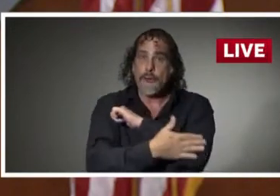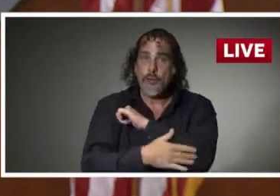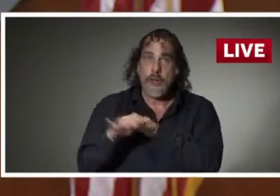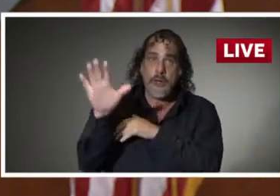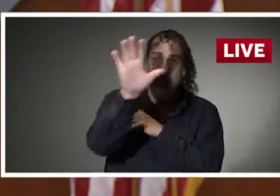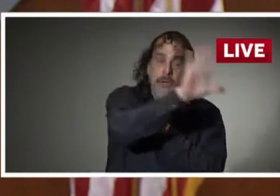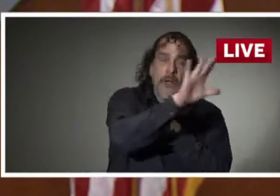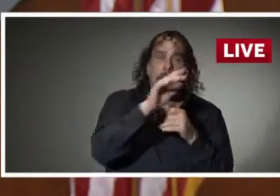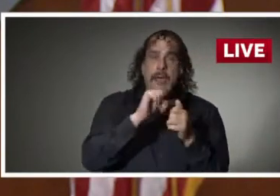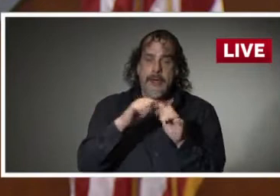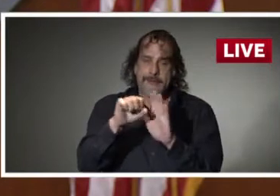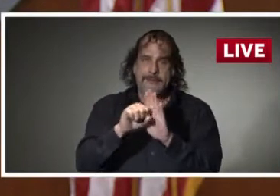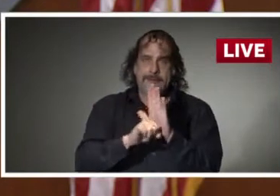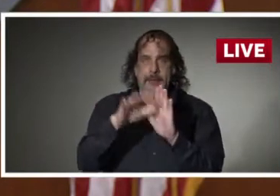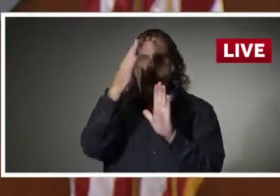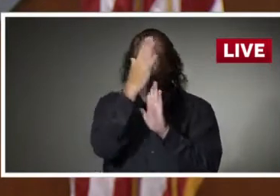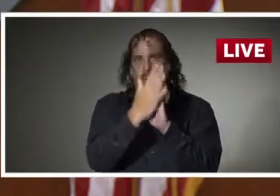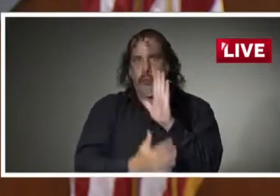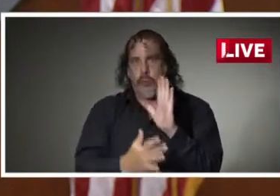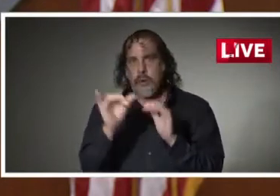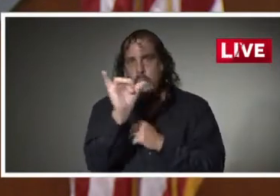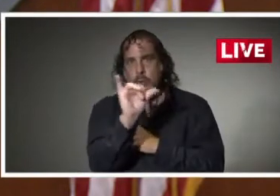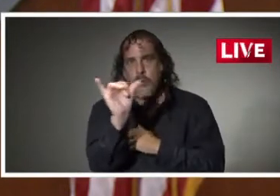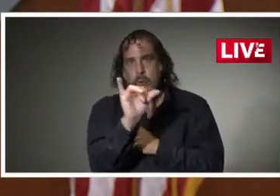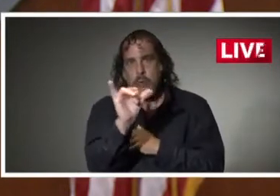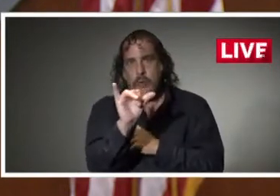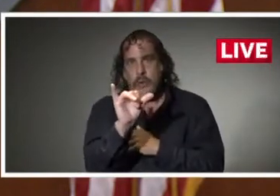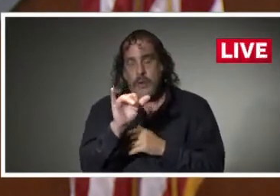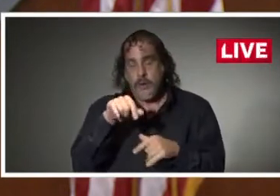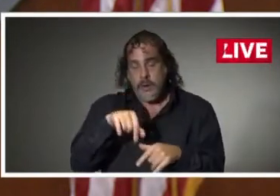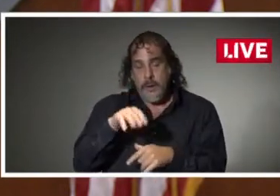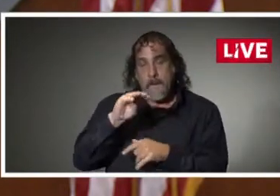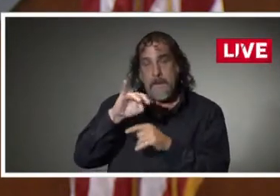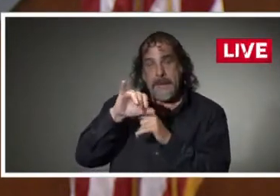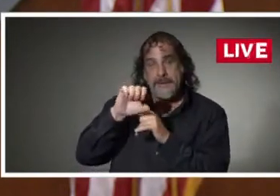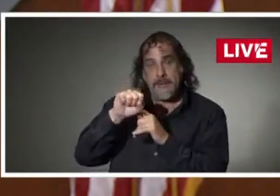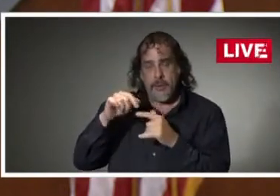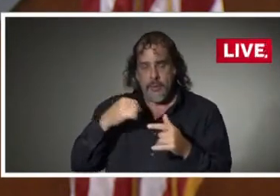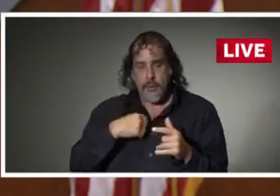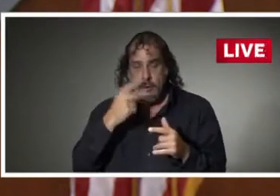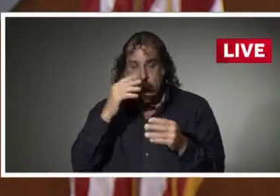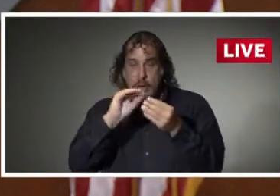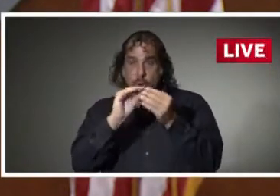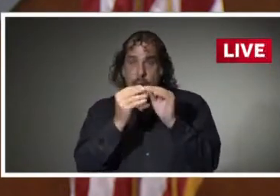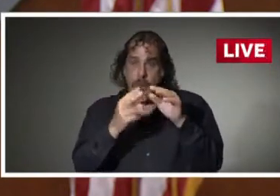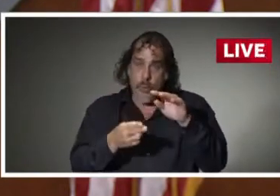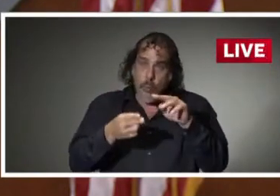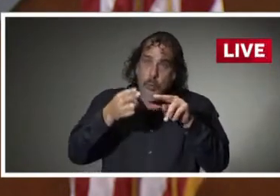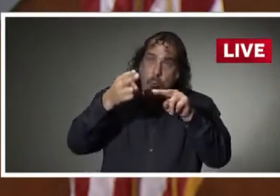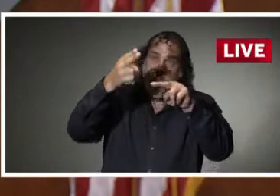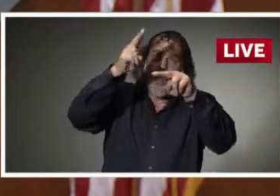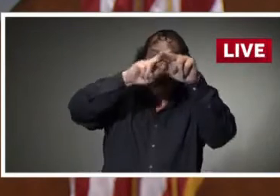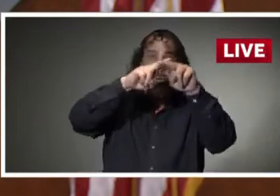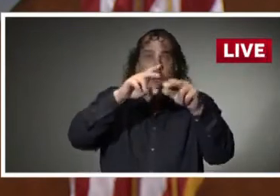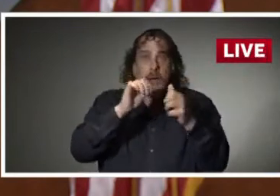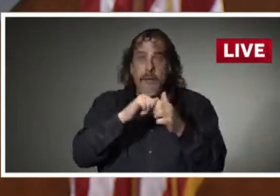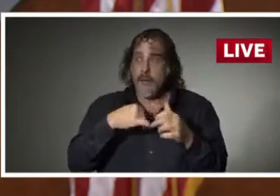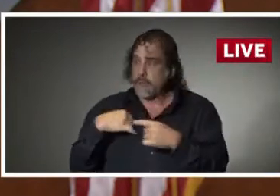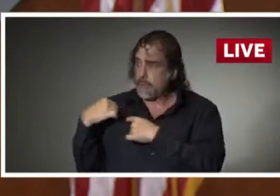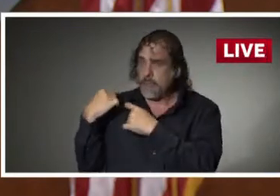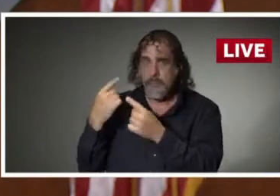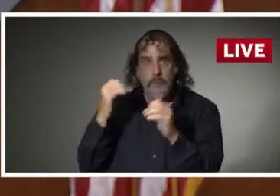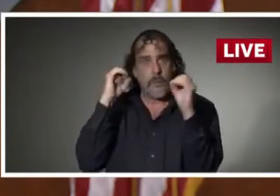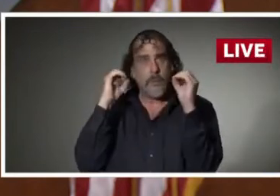state. Here in Mississippi, we are seeing numbers as high as we have seen at any